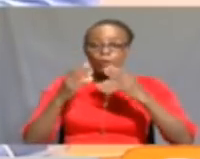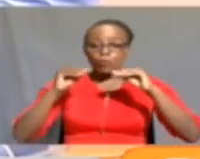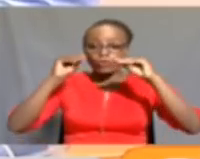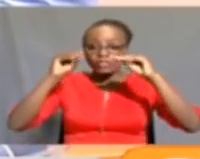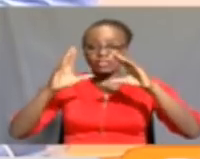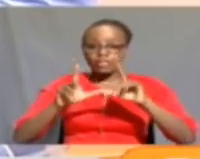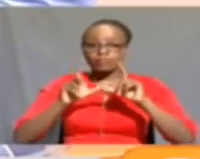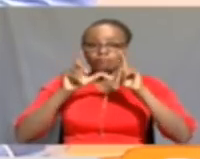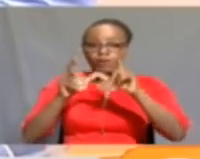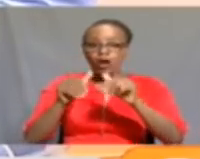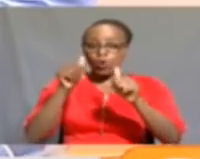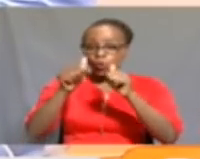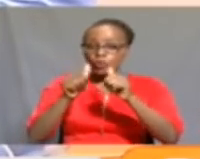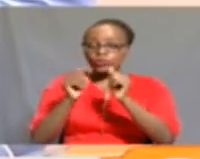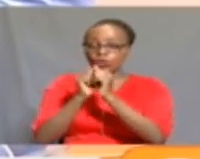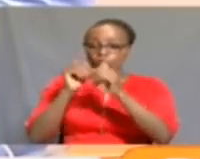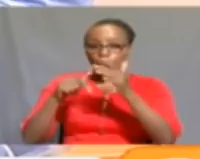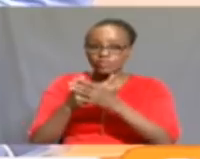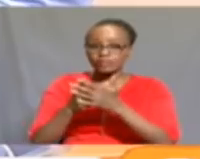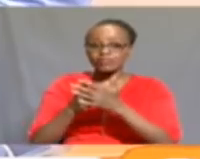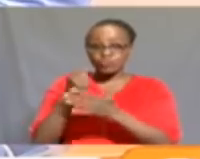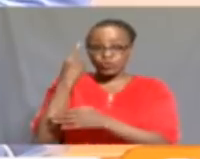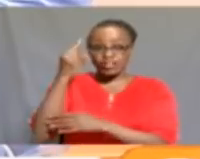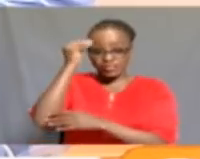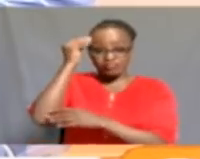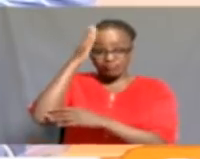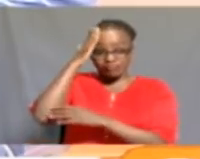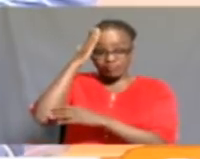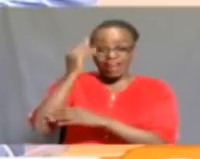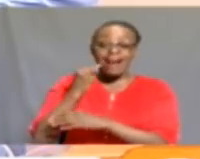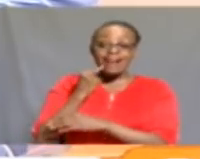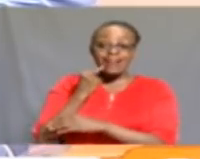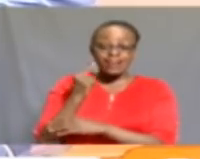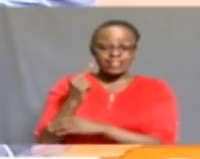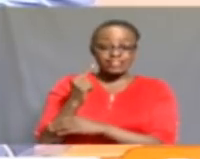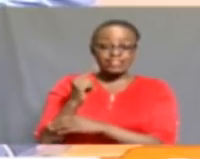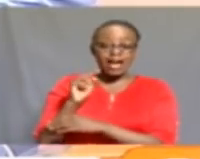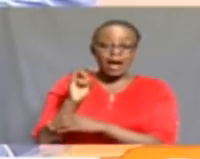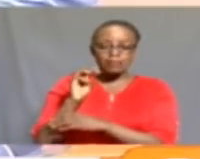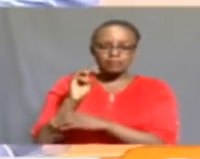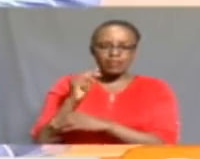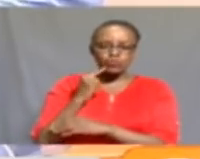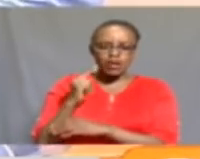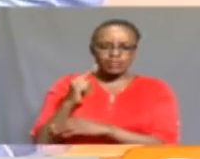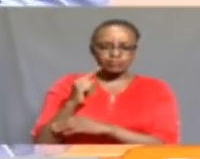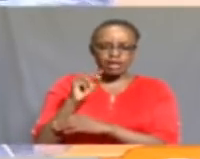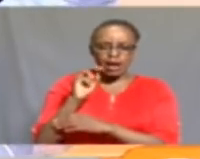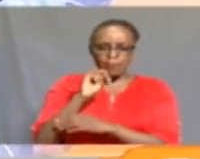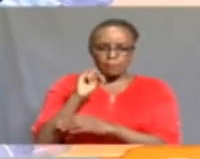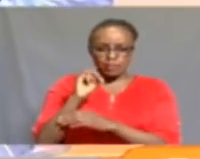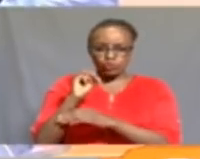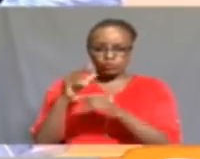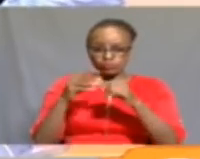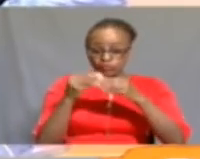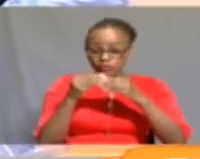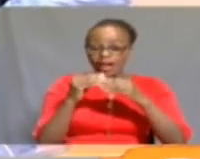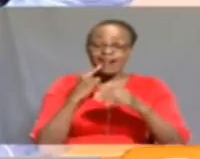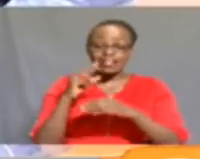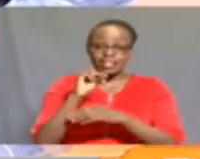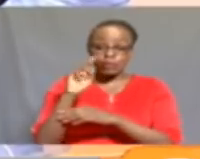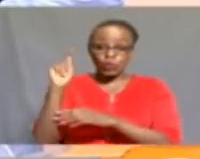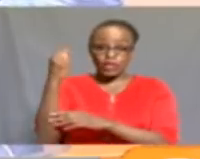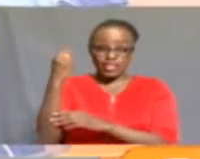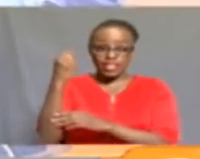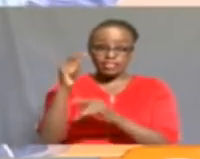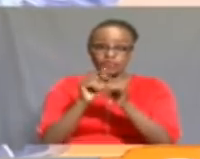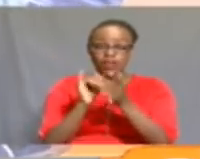Prize, which comes with a, get this, $1 million prize. That's 100 million Kenya shillings. Oh, Peter